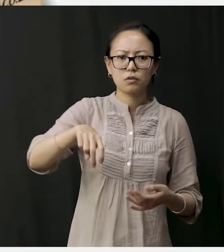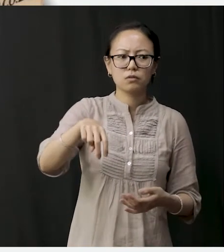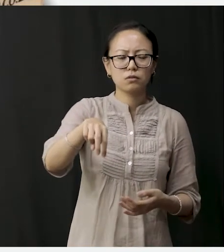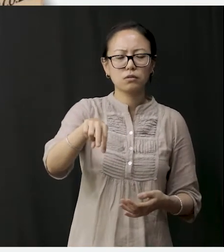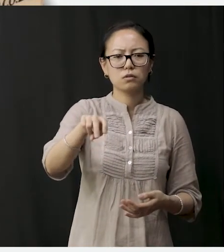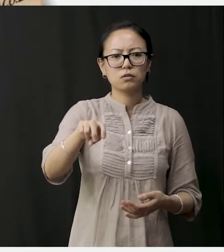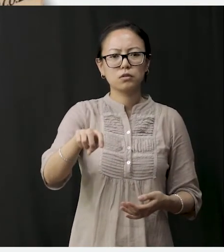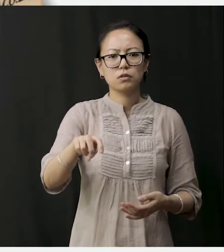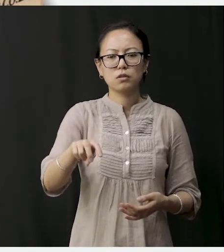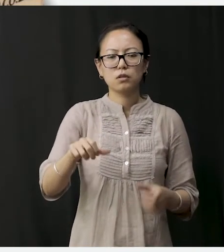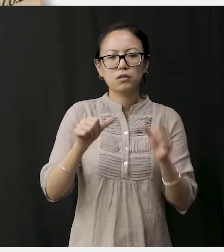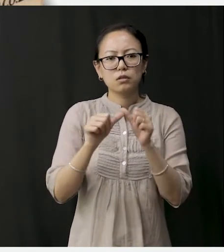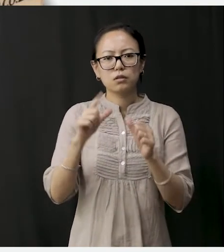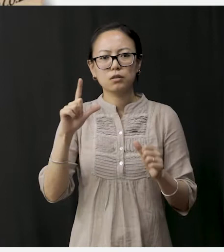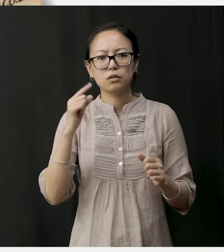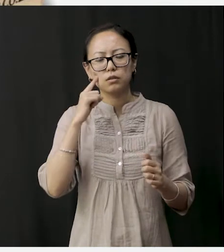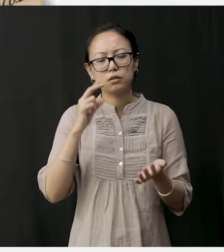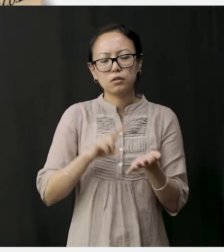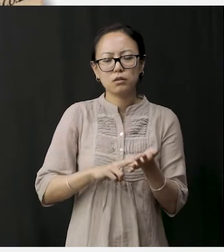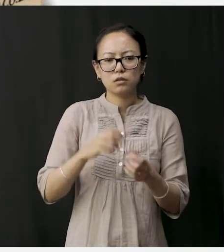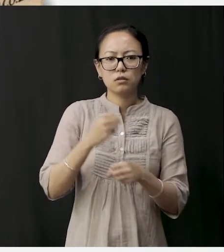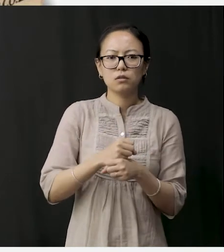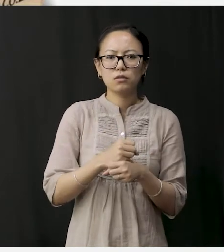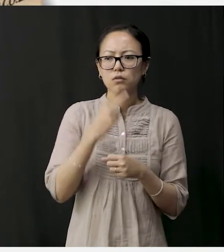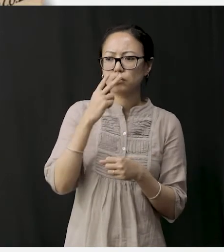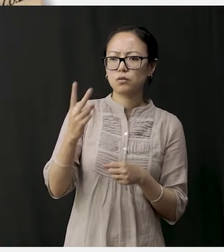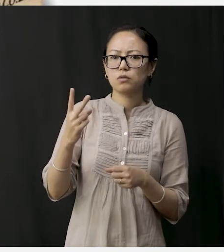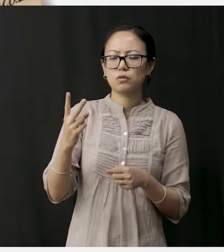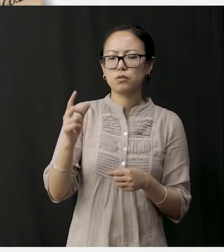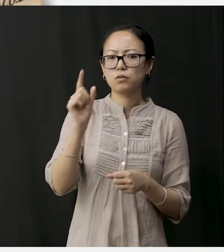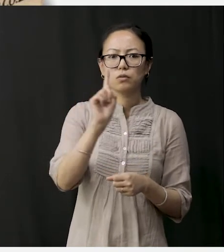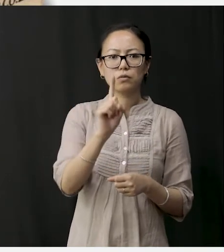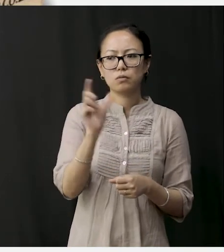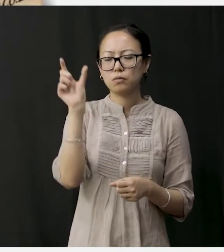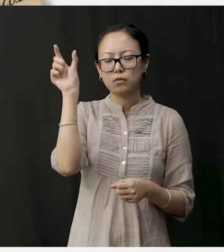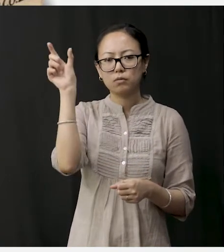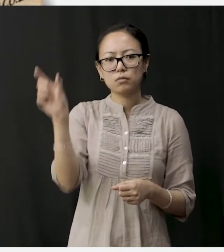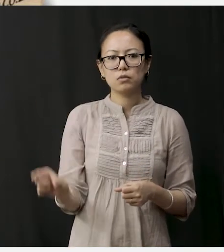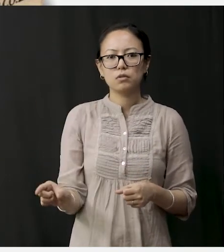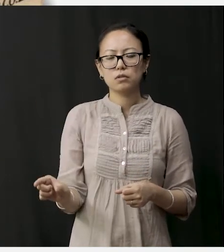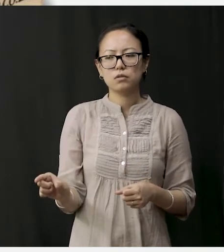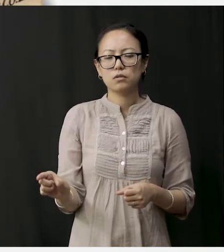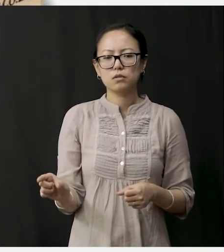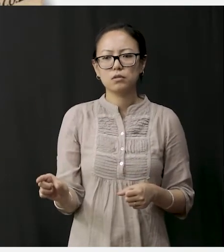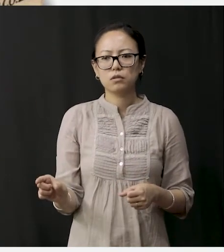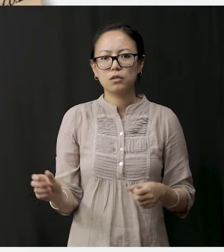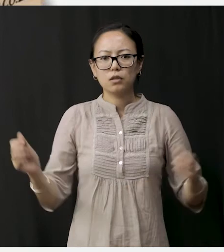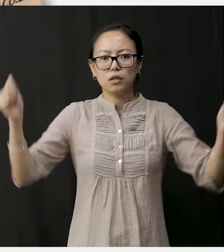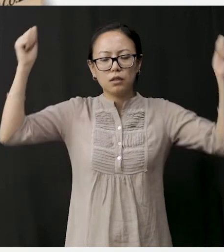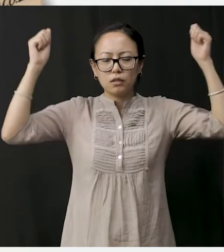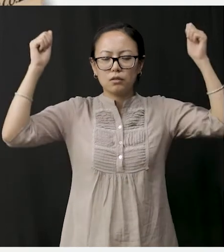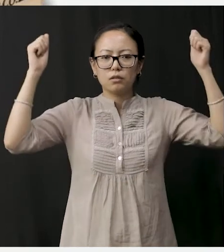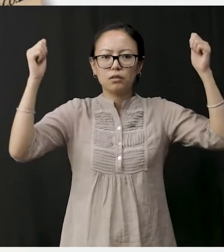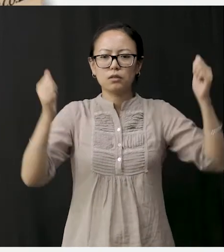a very big box at his back, okay, and inside that box they were full of fruits. And when he saw that